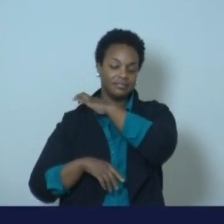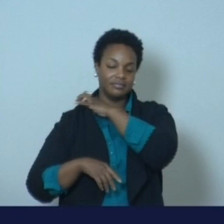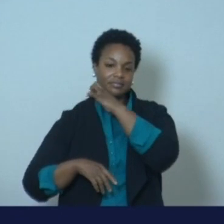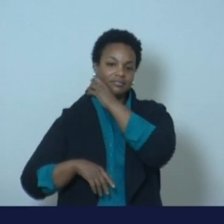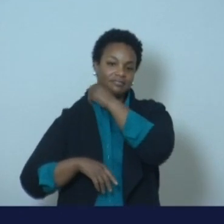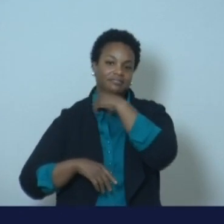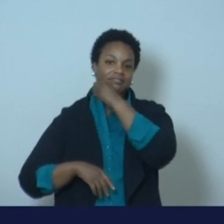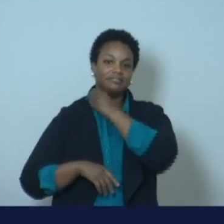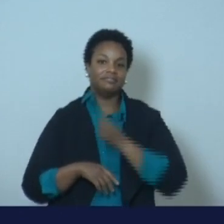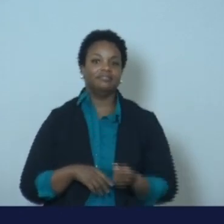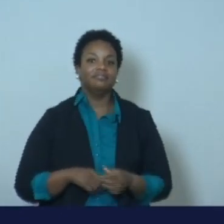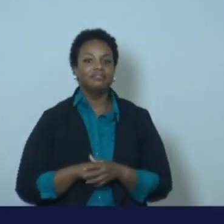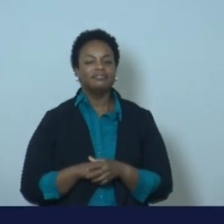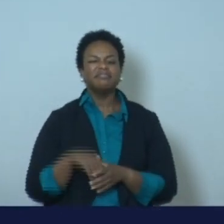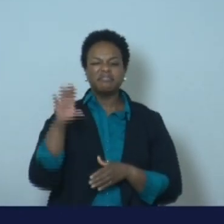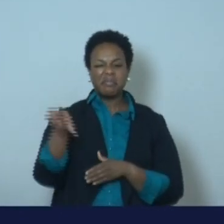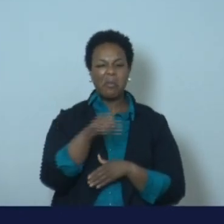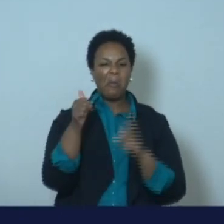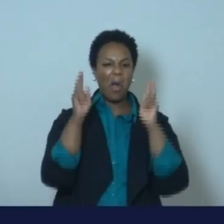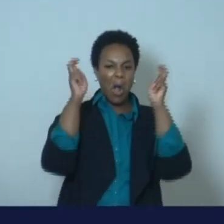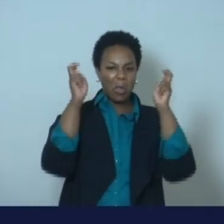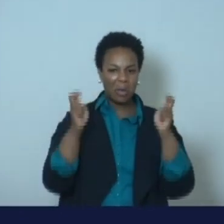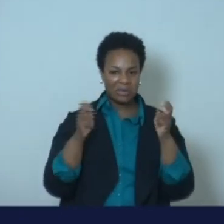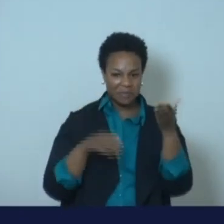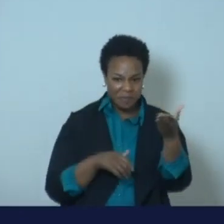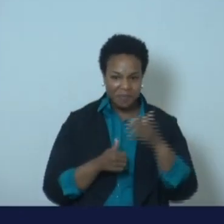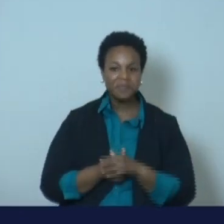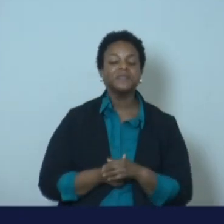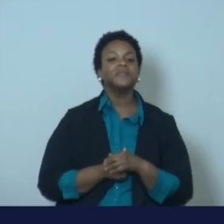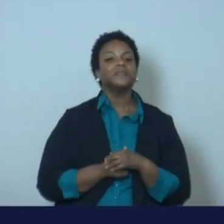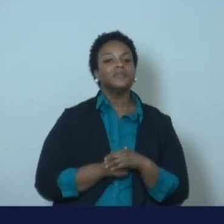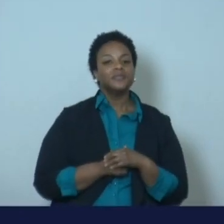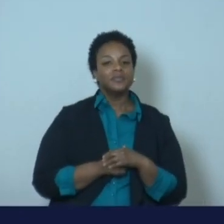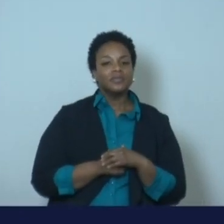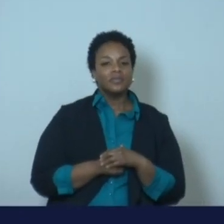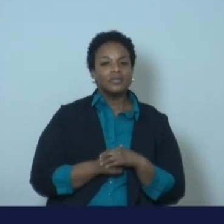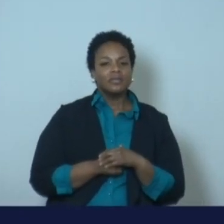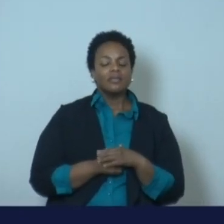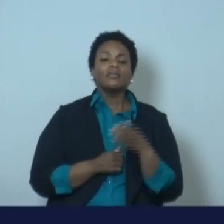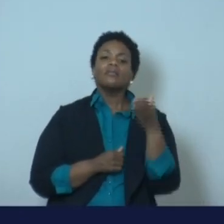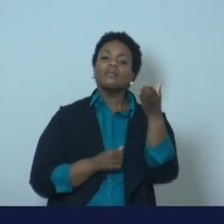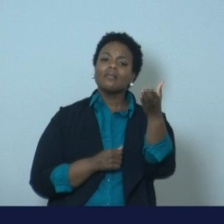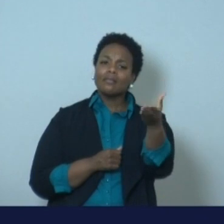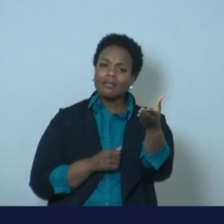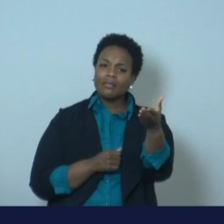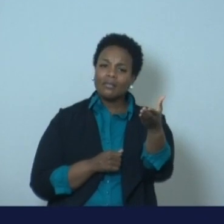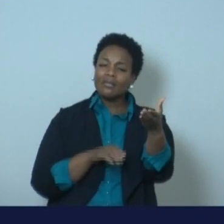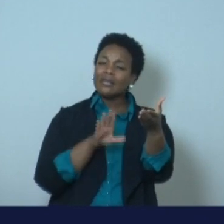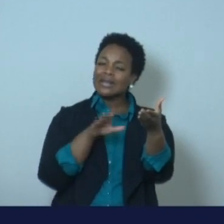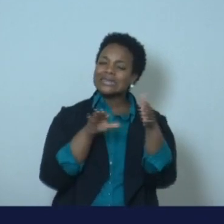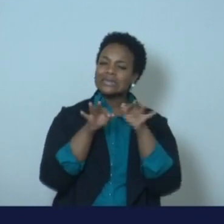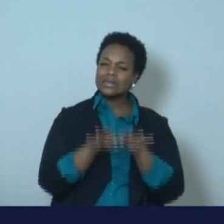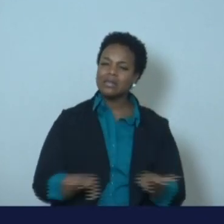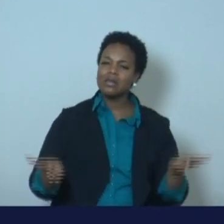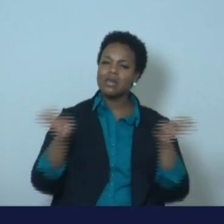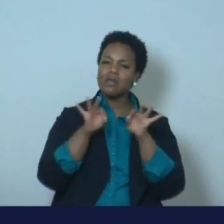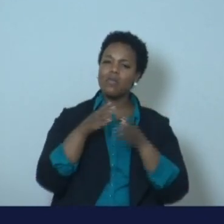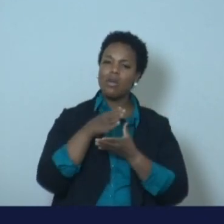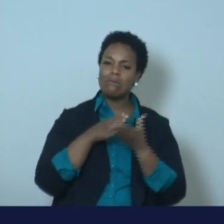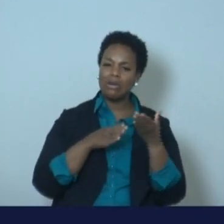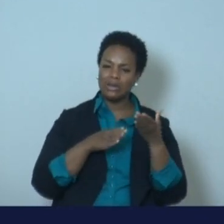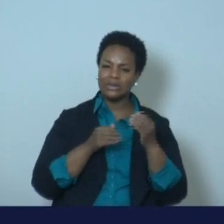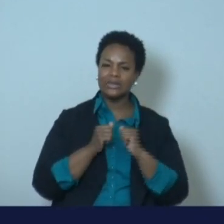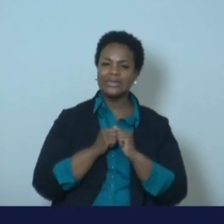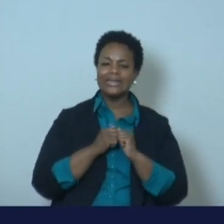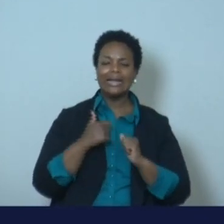There we go. So this is really an important aspect, and I fear